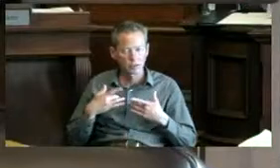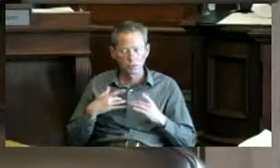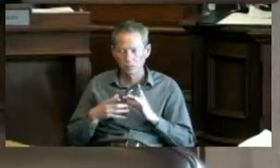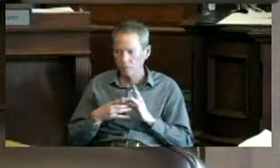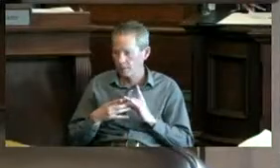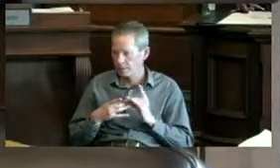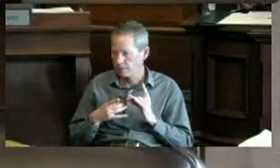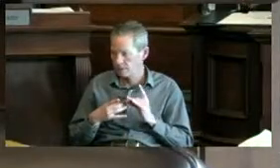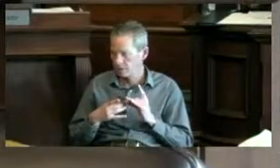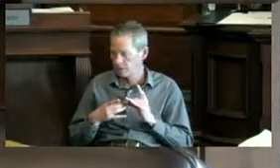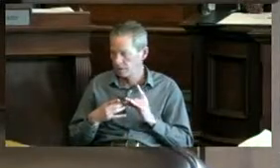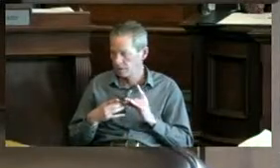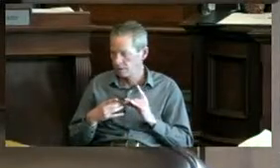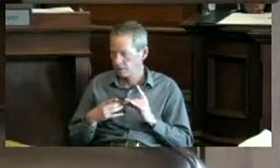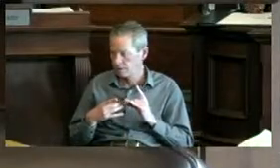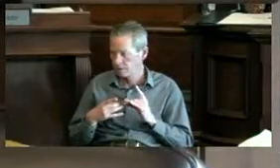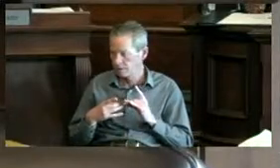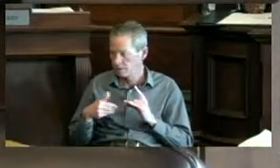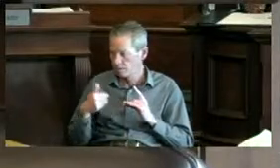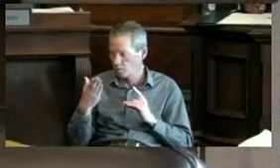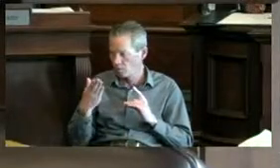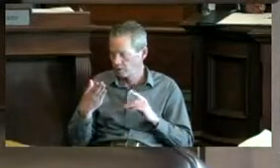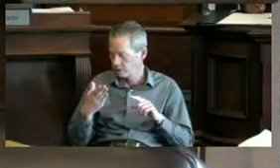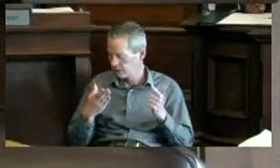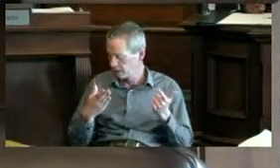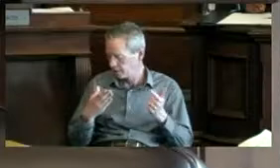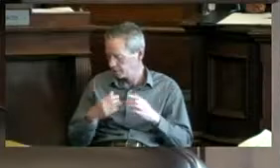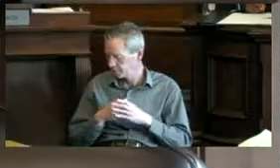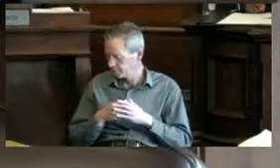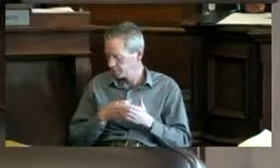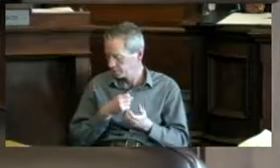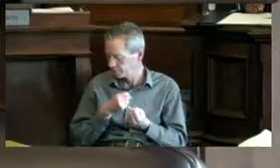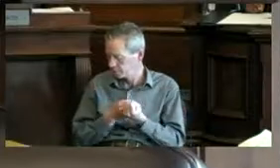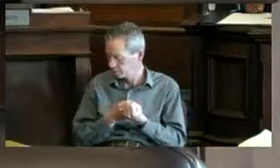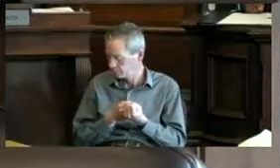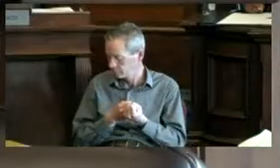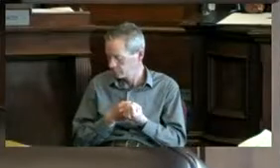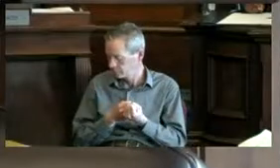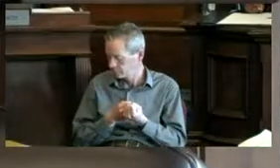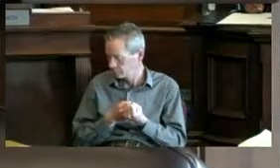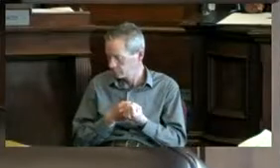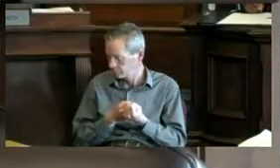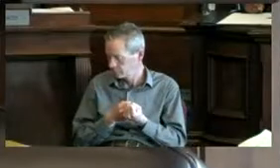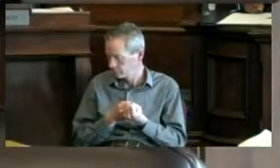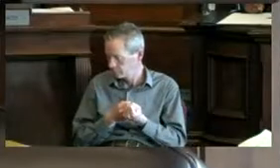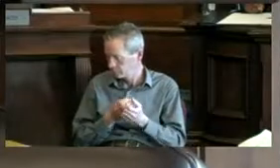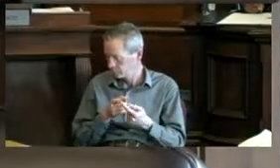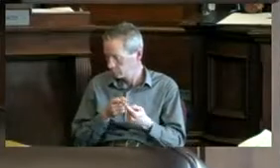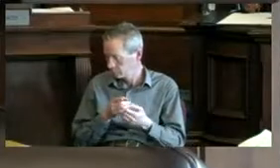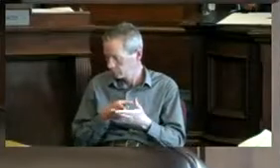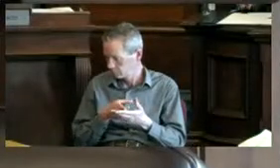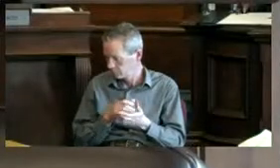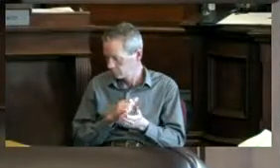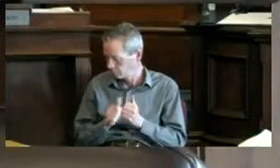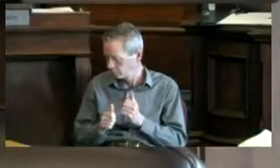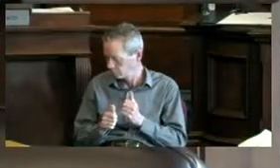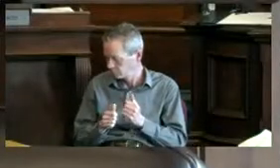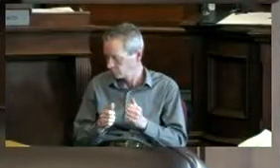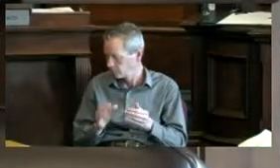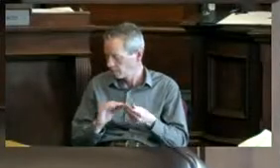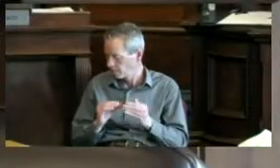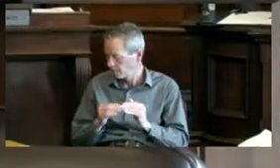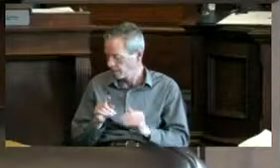concern? I need a motion and a second. Move it. Second. All in favor? Aye. Any opposed? Motion